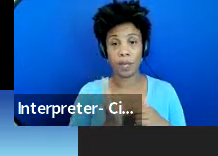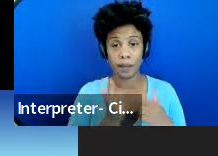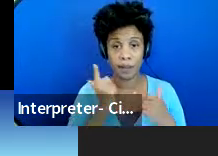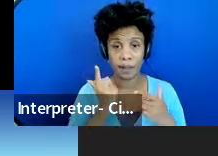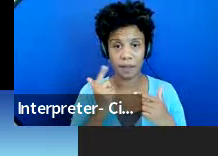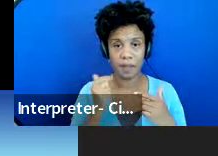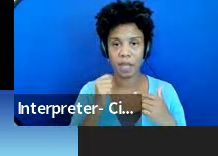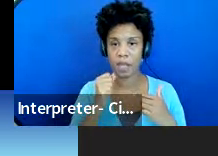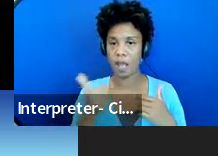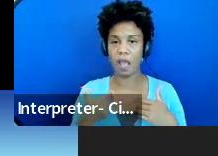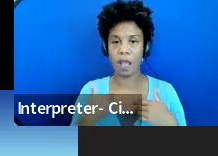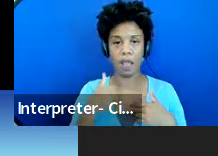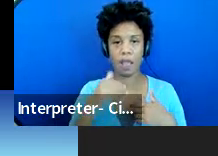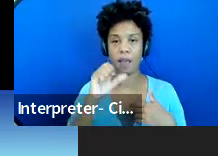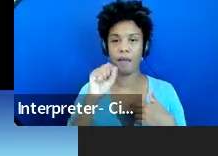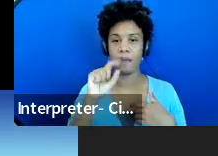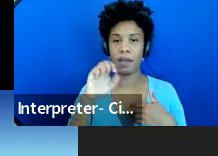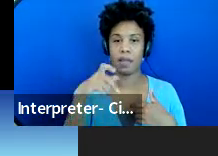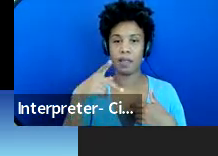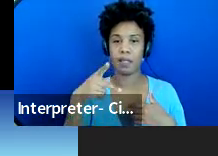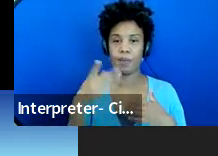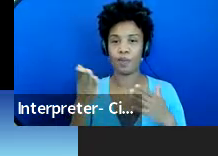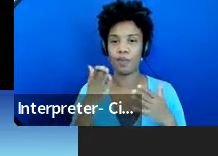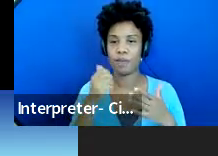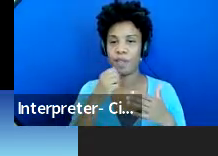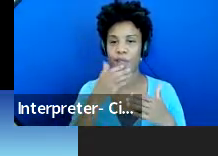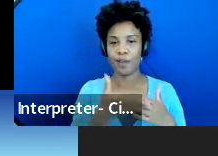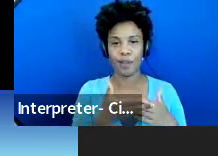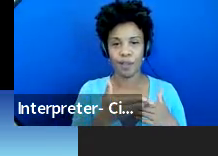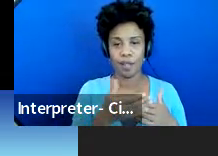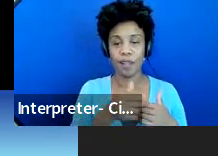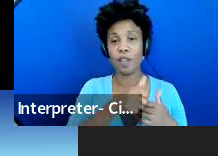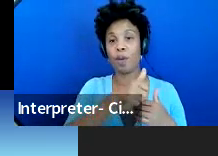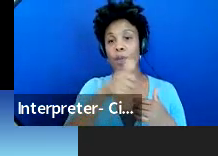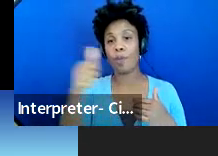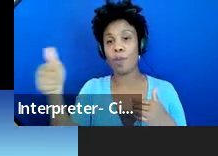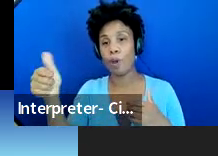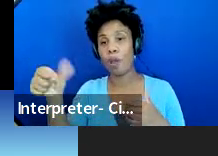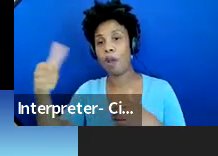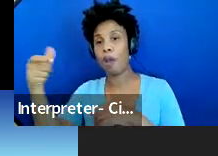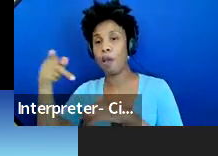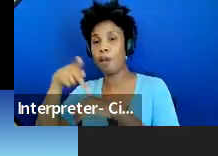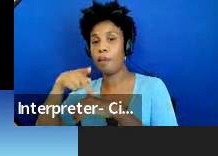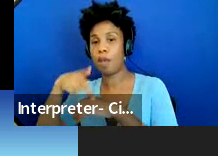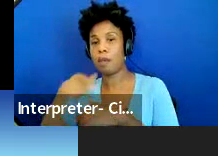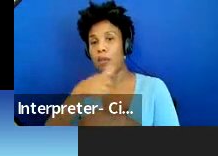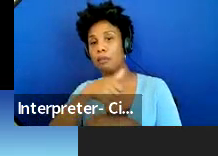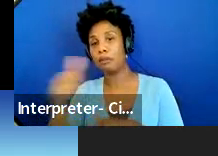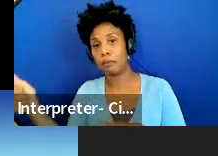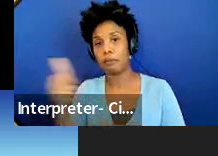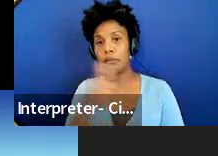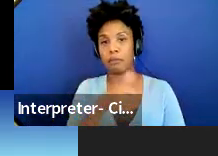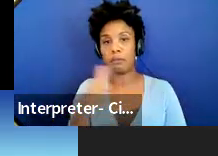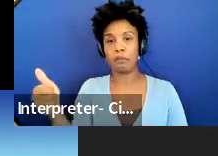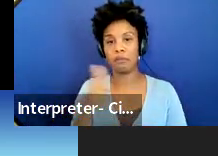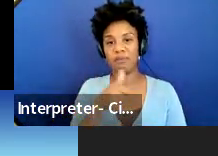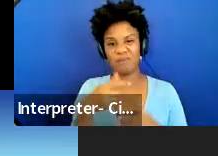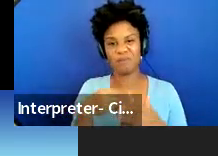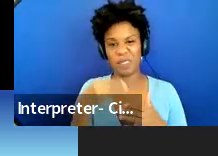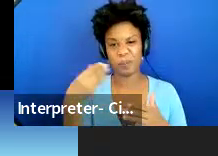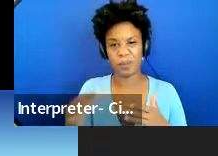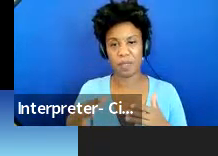to commute. Those are some of the costs that could be averted. And so in Jamaica, there are 39